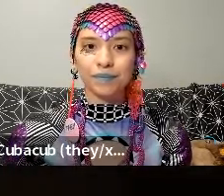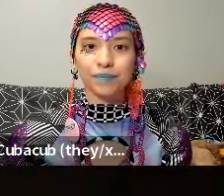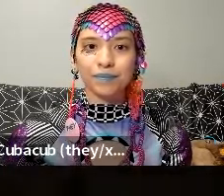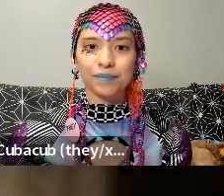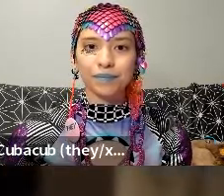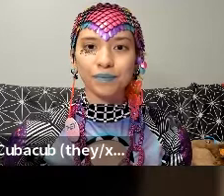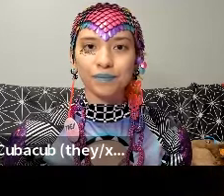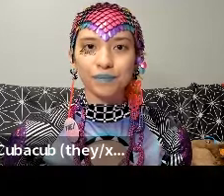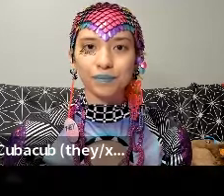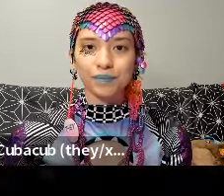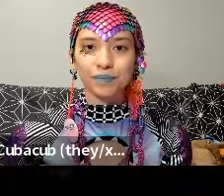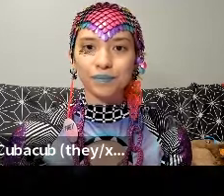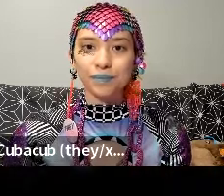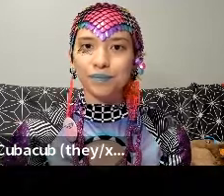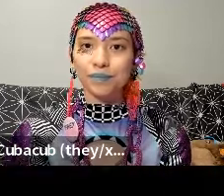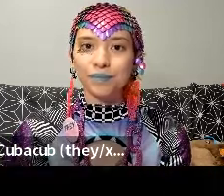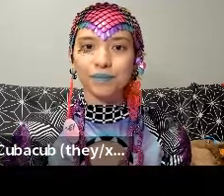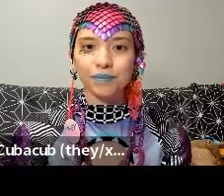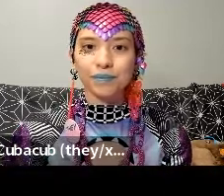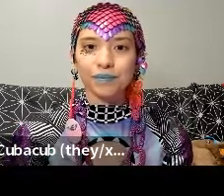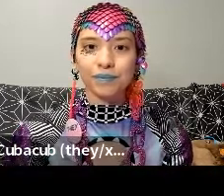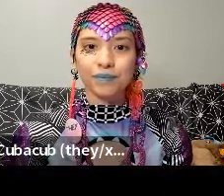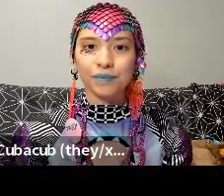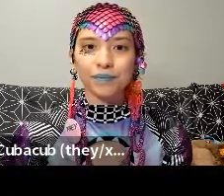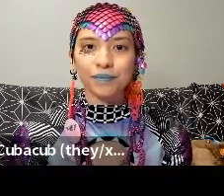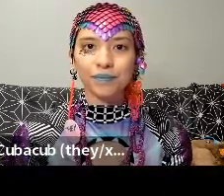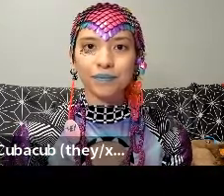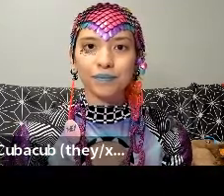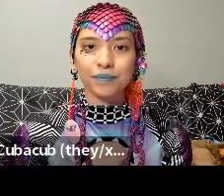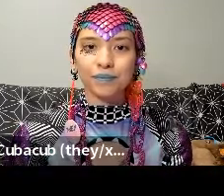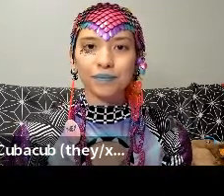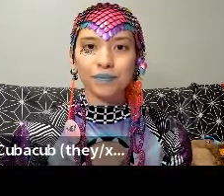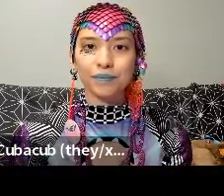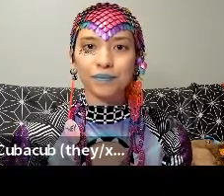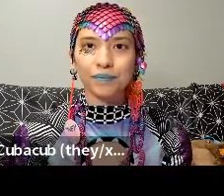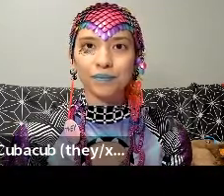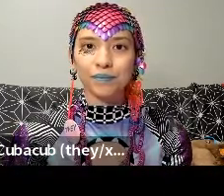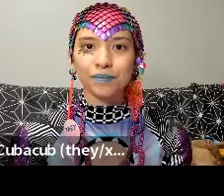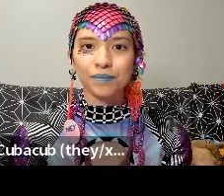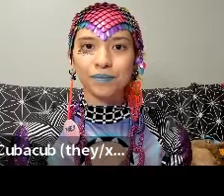silver accents, vinyl armor, hip hop moves, too smooth, too cool, my